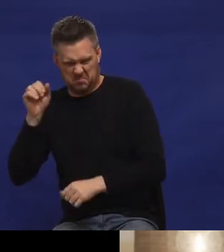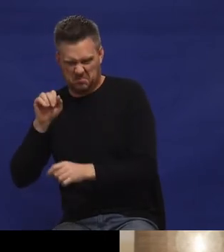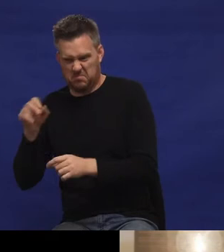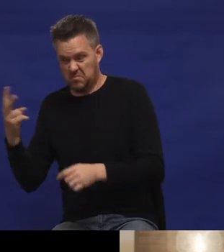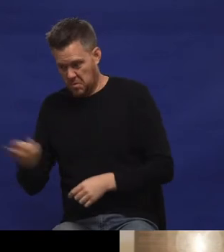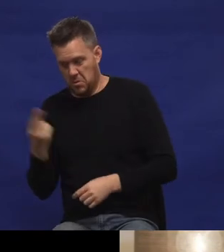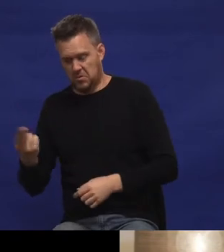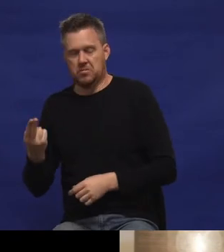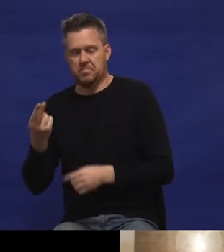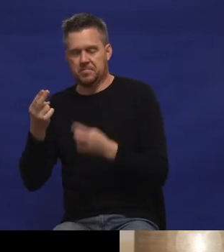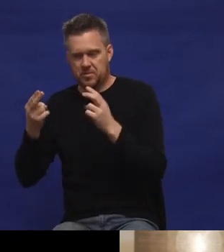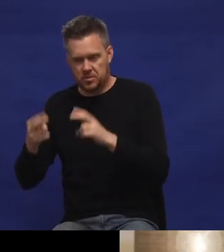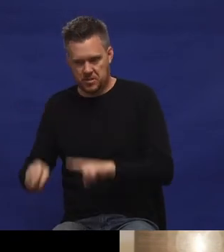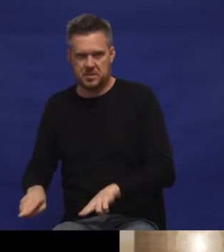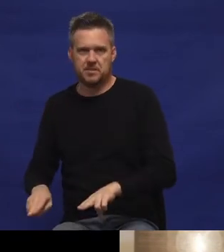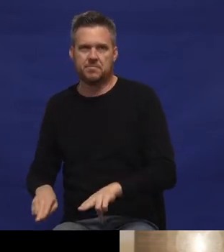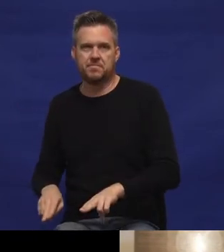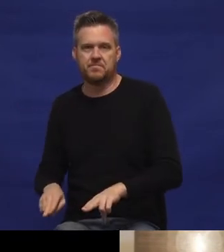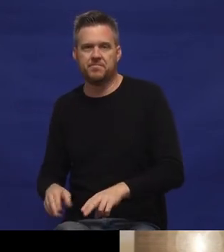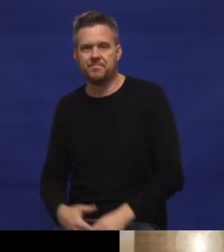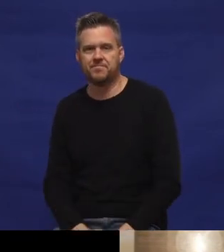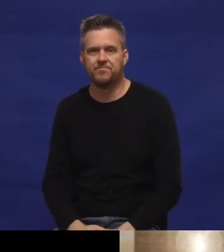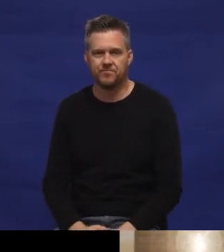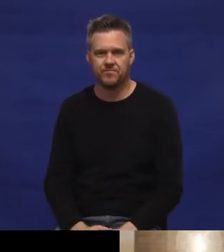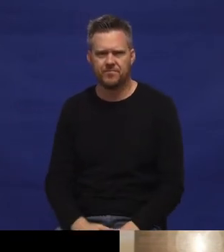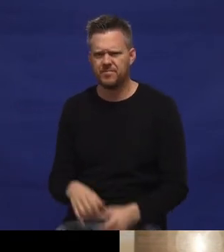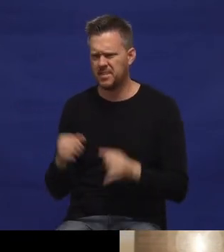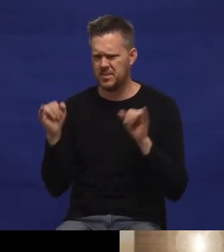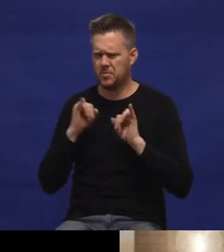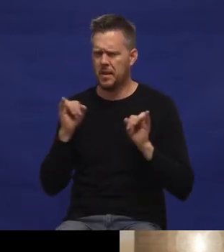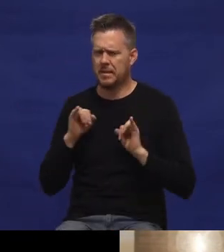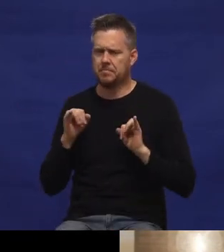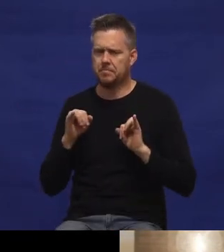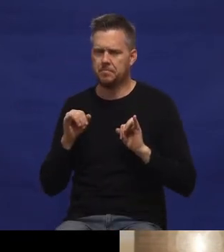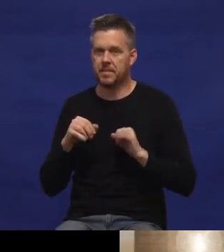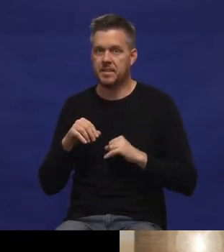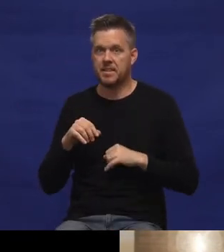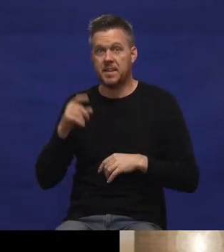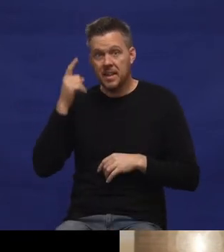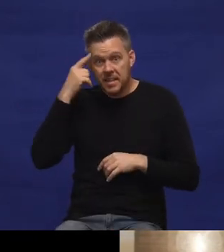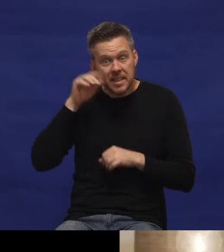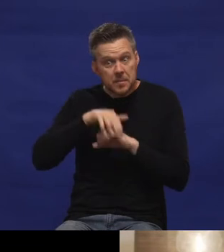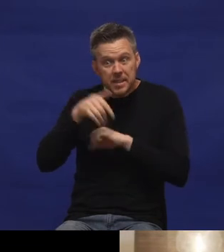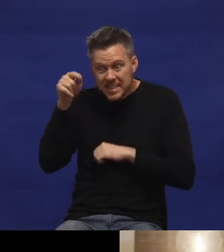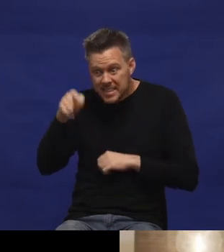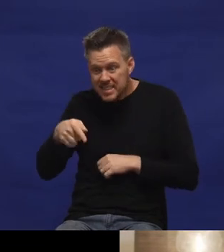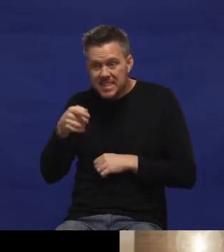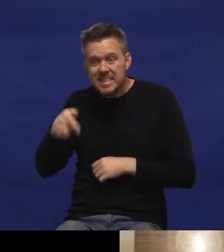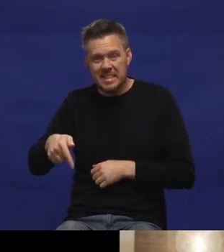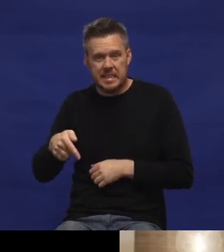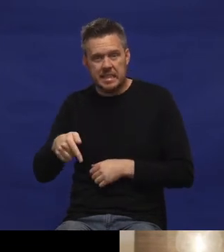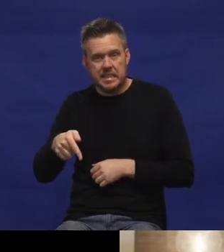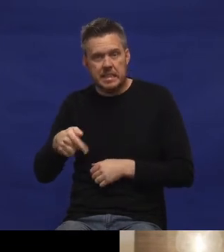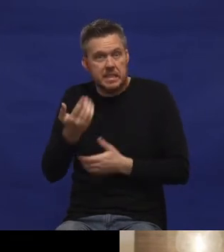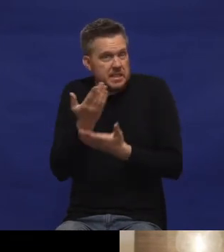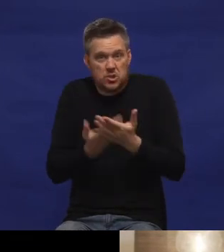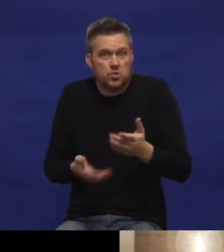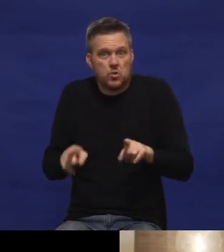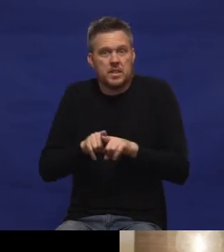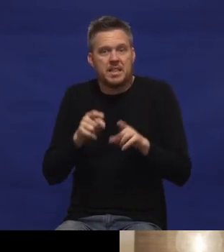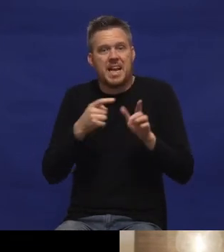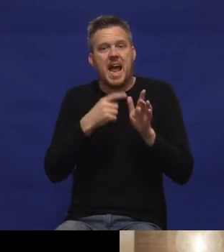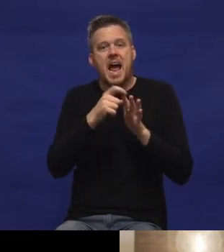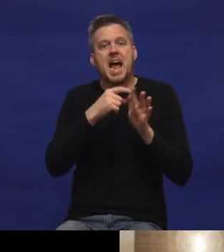why it's called a great tragedy, because how tragic. But when you think about it, this right here is the story